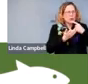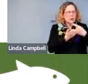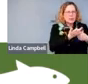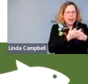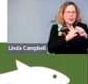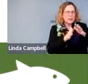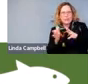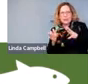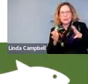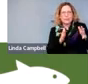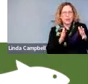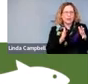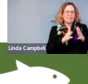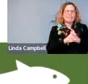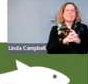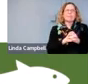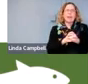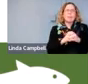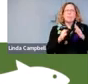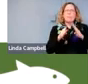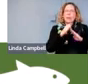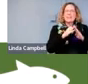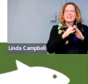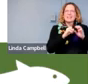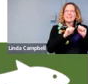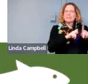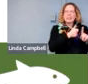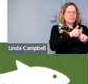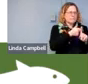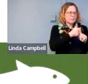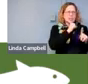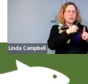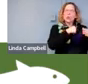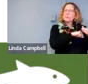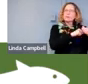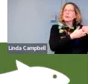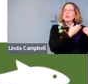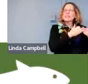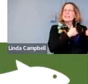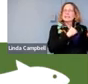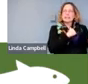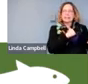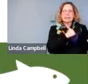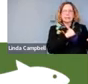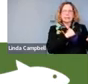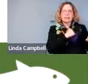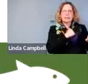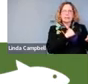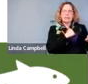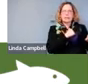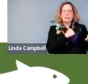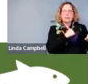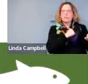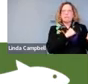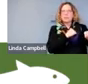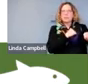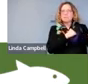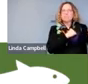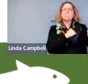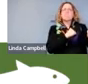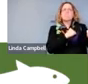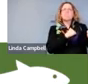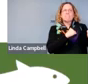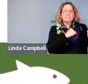there. Depends on who you talk to. But basically, it's a species that, you know, may not reproduce